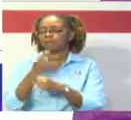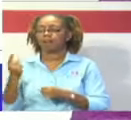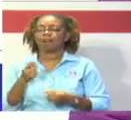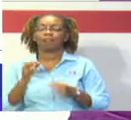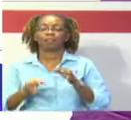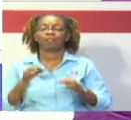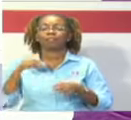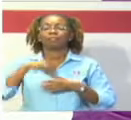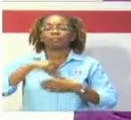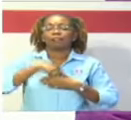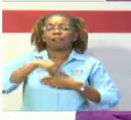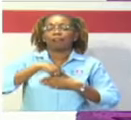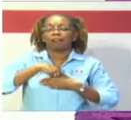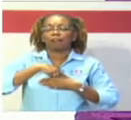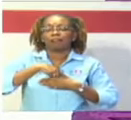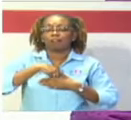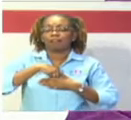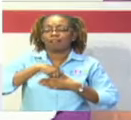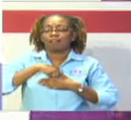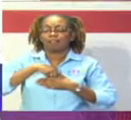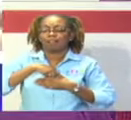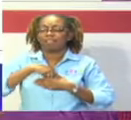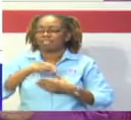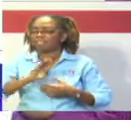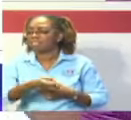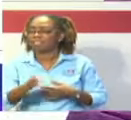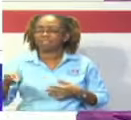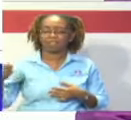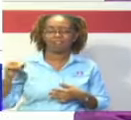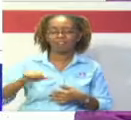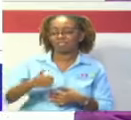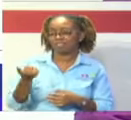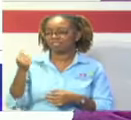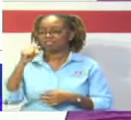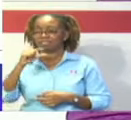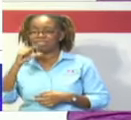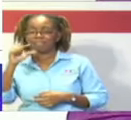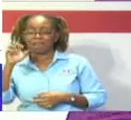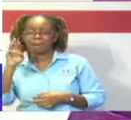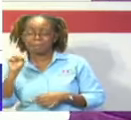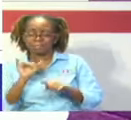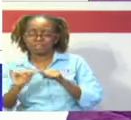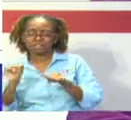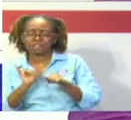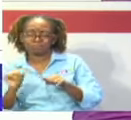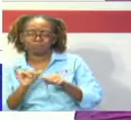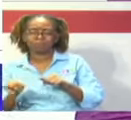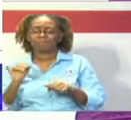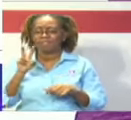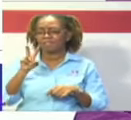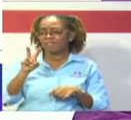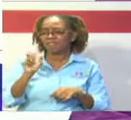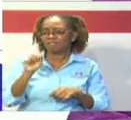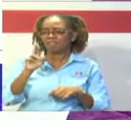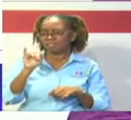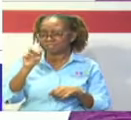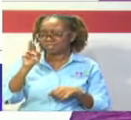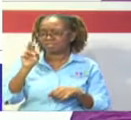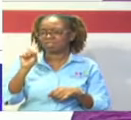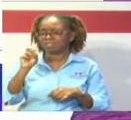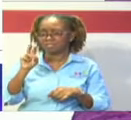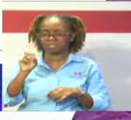other types of germs like bacteria that can multiply out in the environment. Viruses cannot do that. They enter your cells,